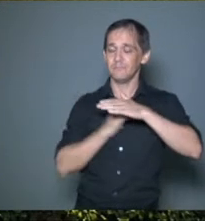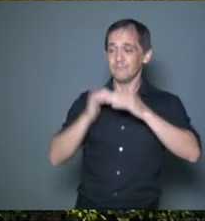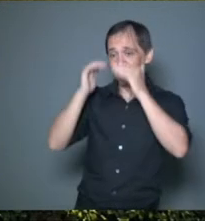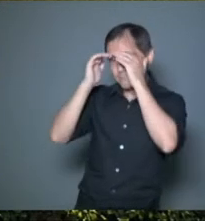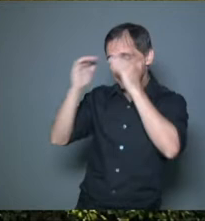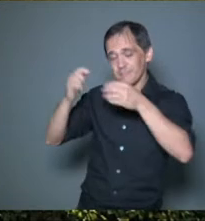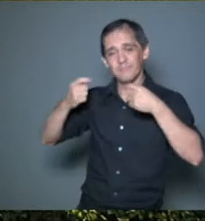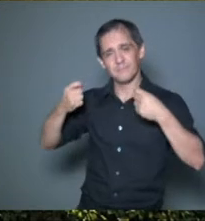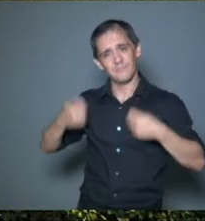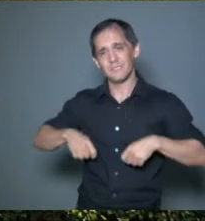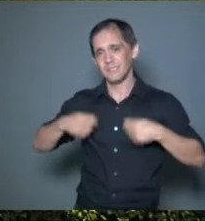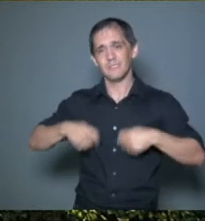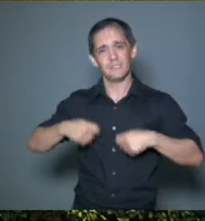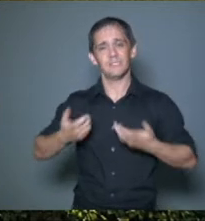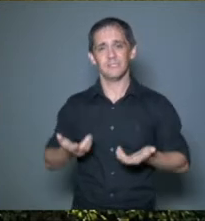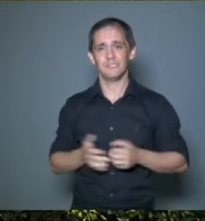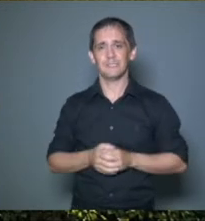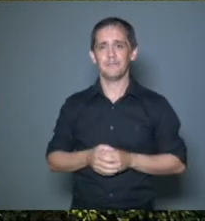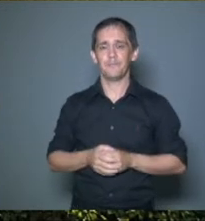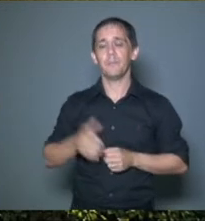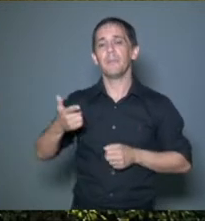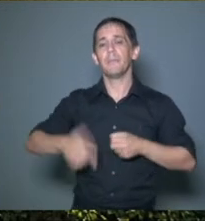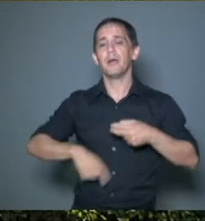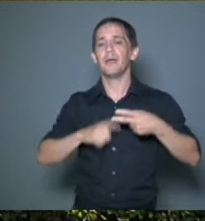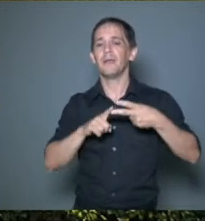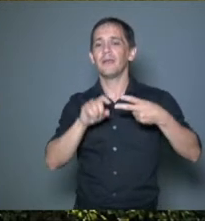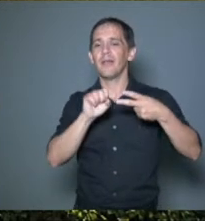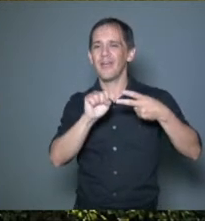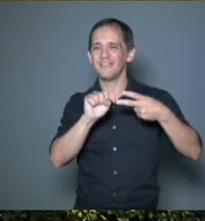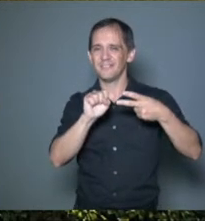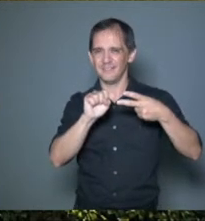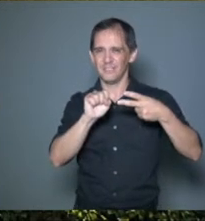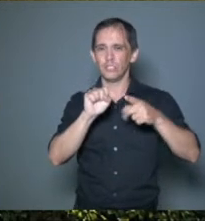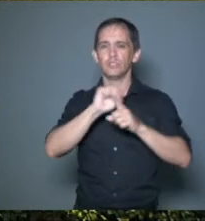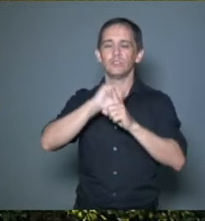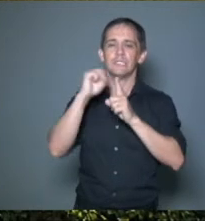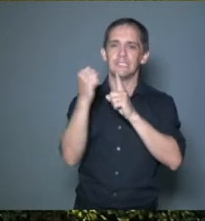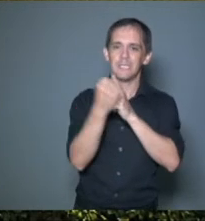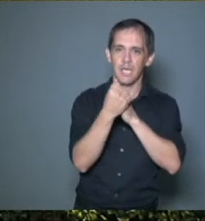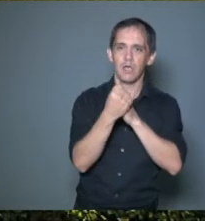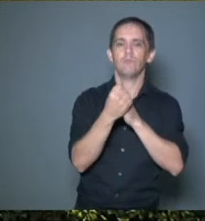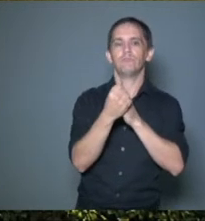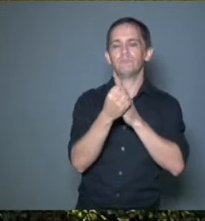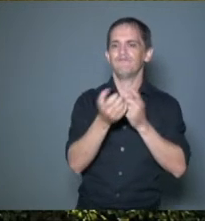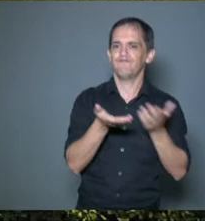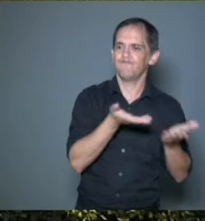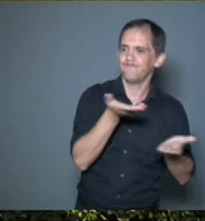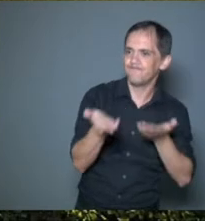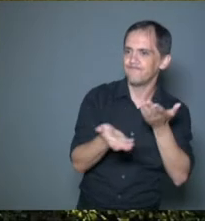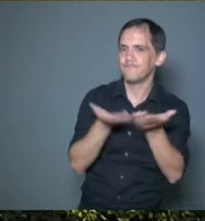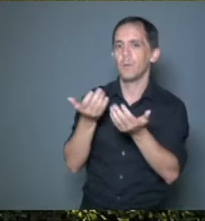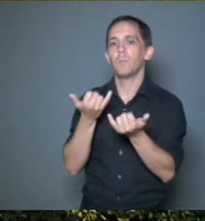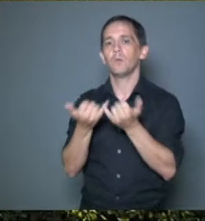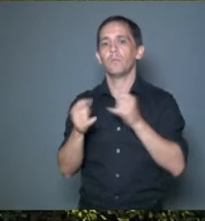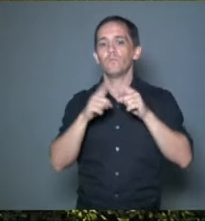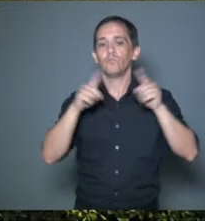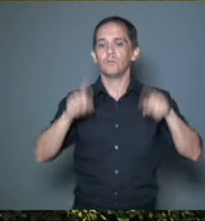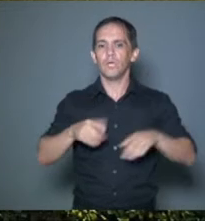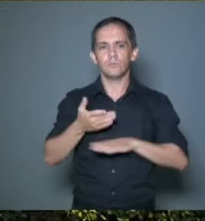demanded from SLC Agricola. And in the social field, working on social and economic